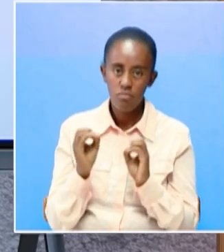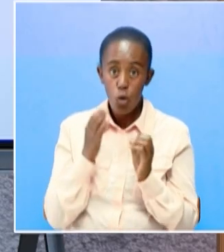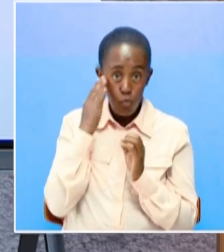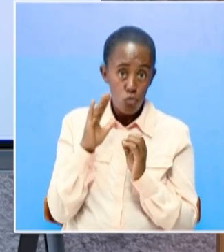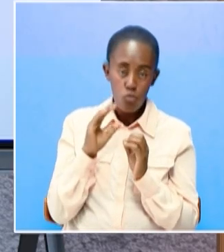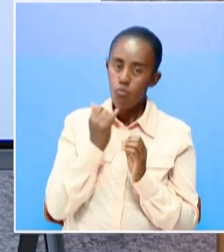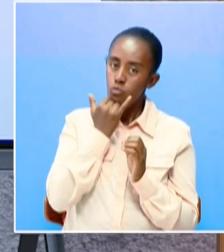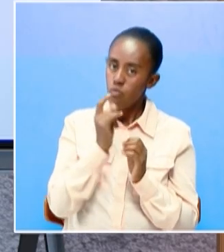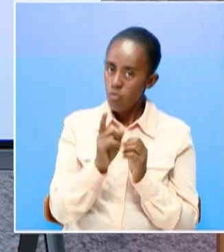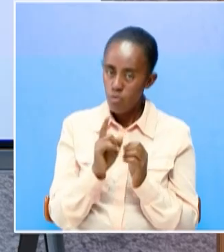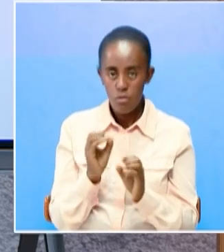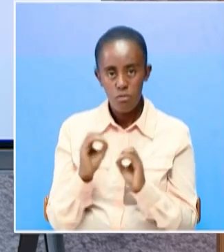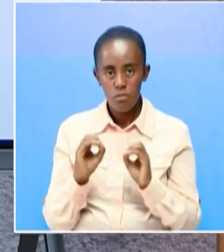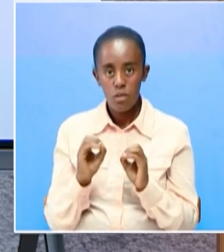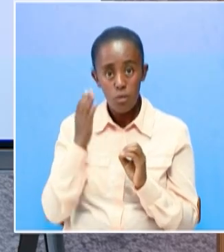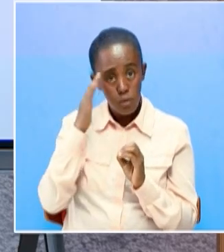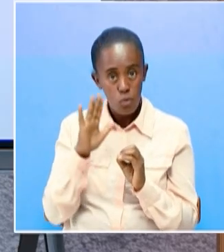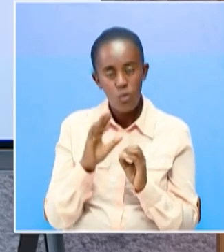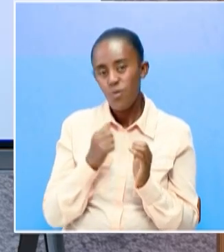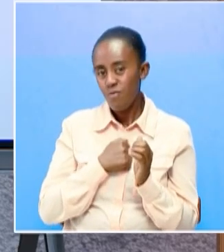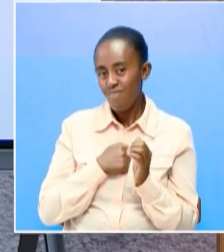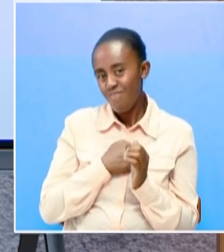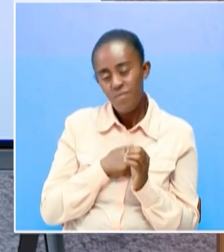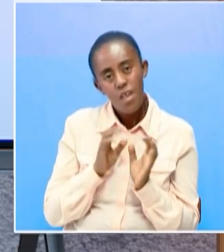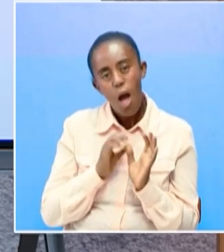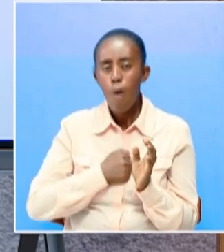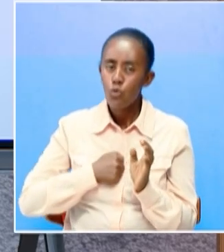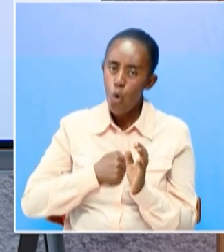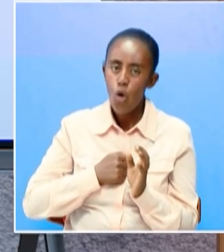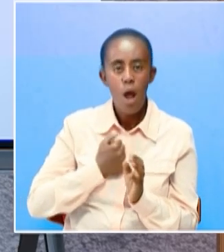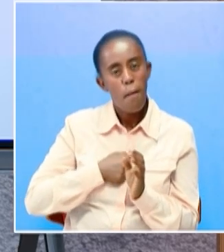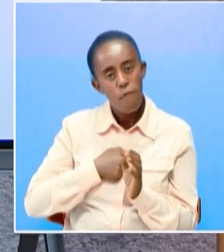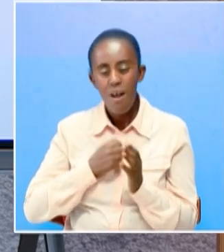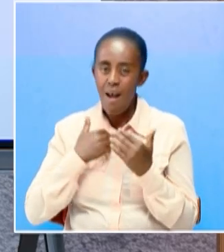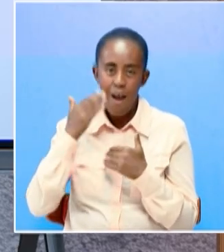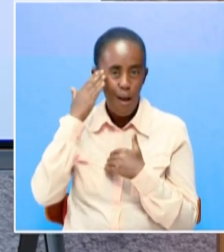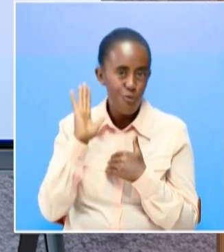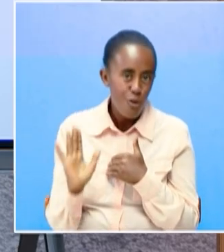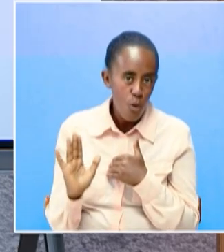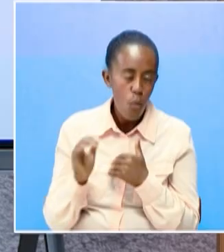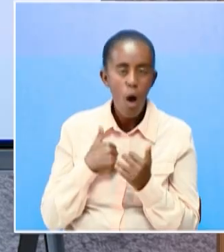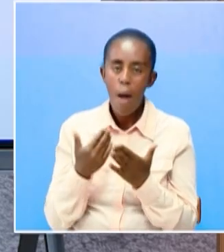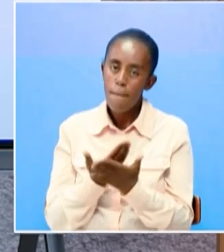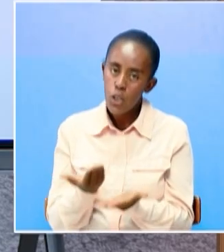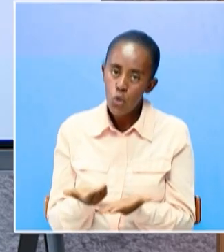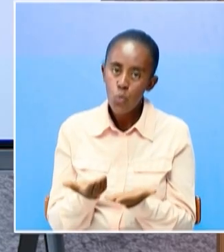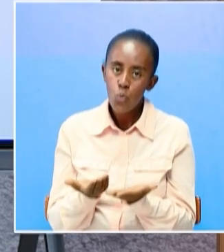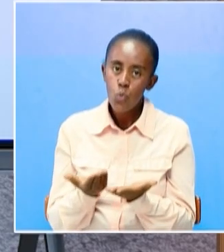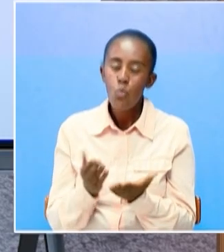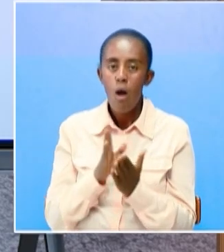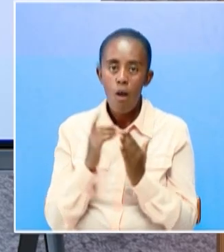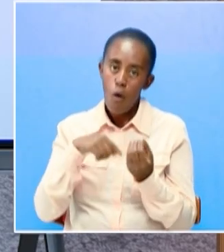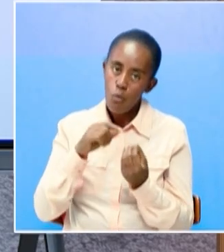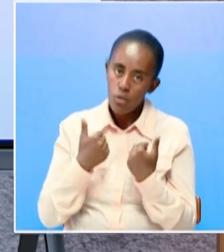something wrong. If you don't know, you can say, I'm afraid, I'm sorry, I don't know, I'm new around